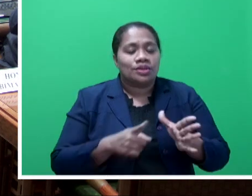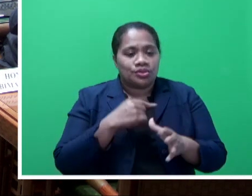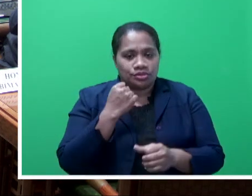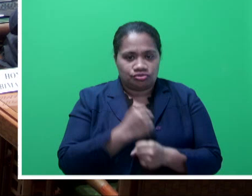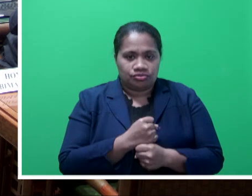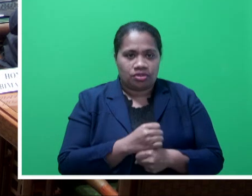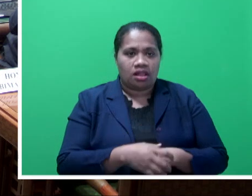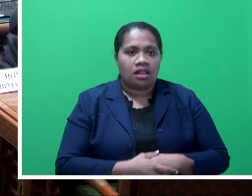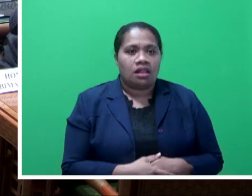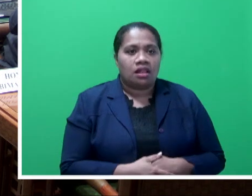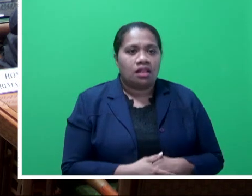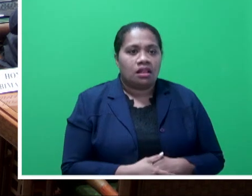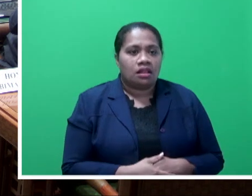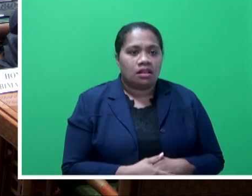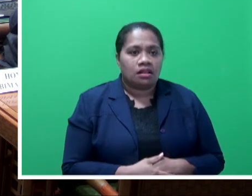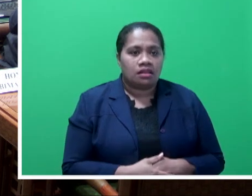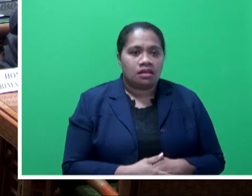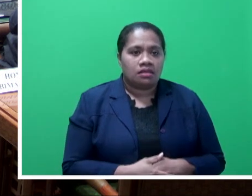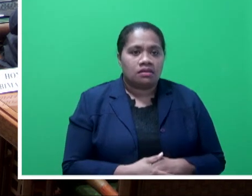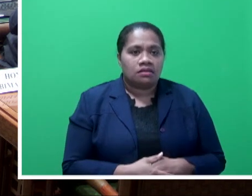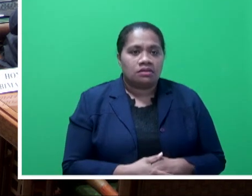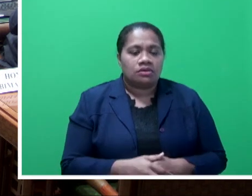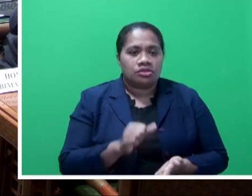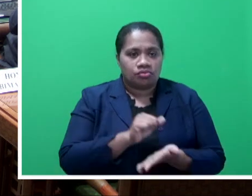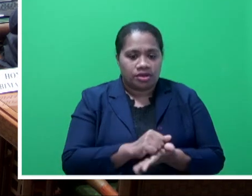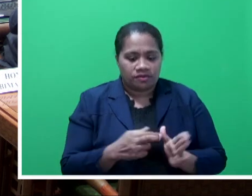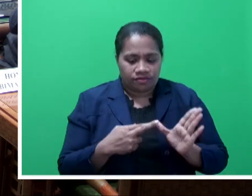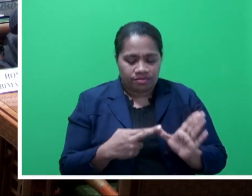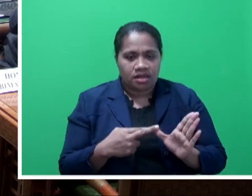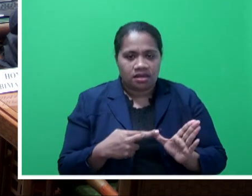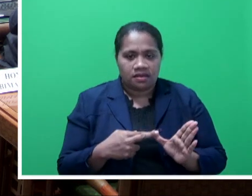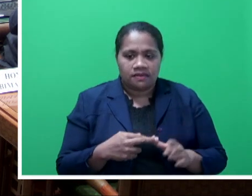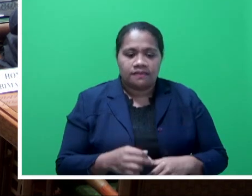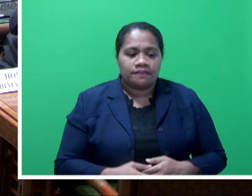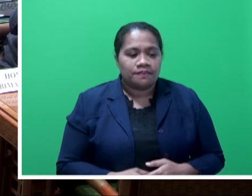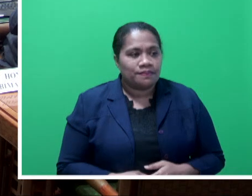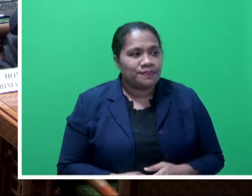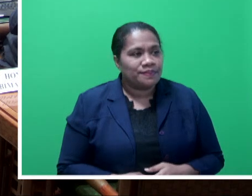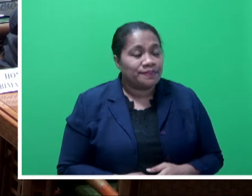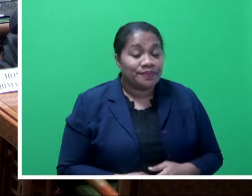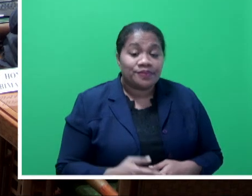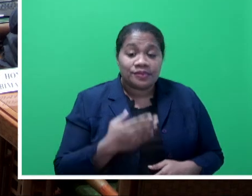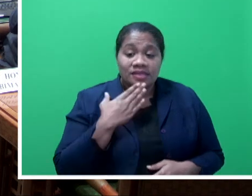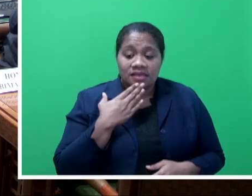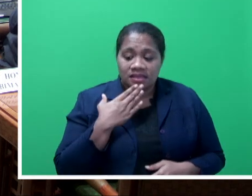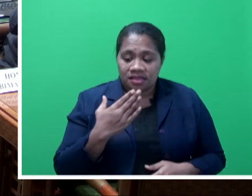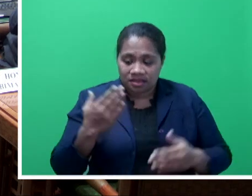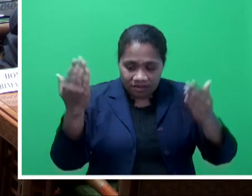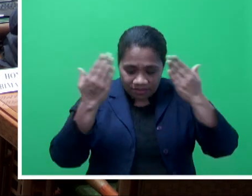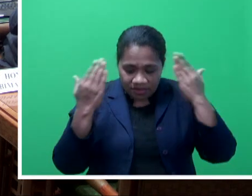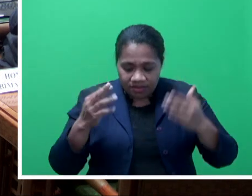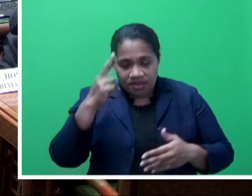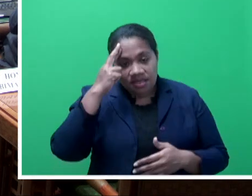for his right of reply. You have the floor, Attorney-General. Thank you, Mr. Speaker, sir. Mr. Speaker, sir, if I could